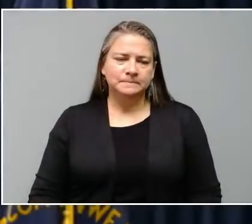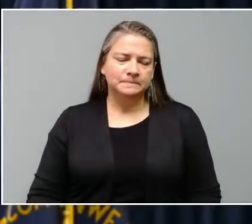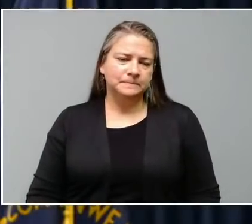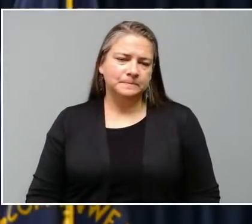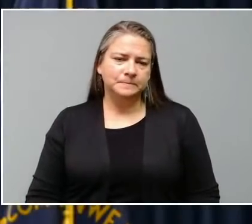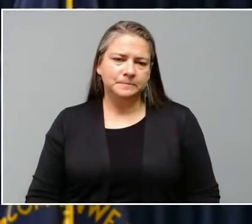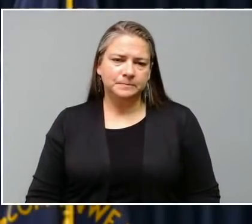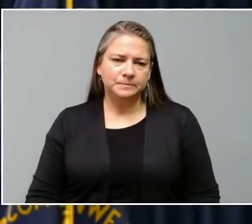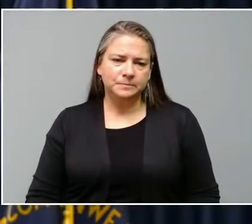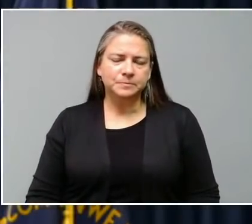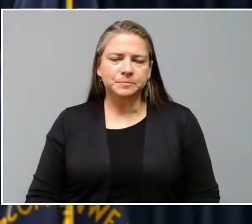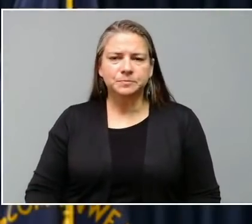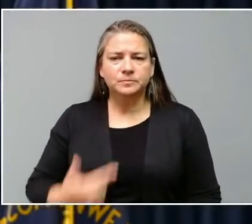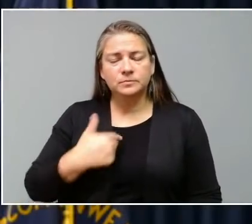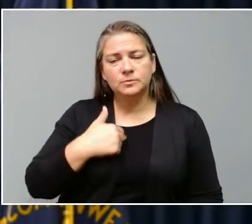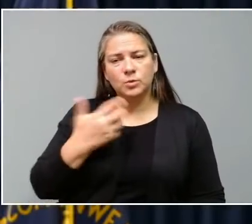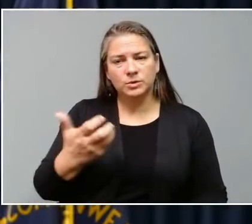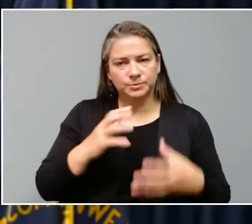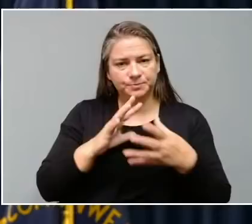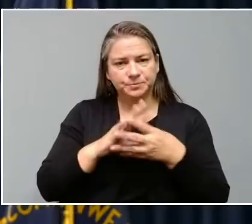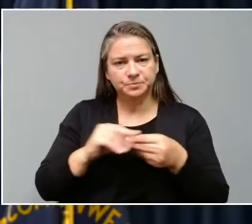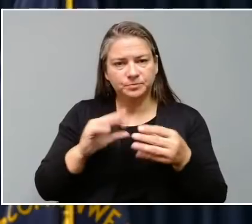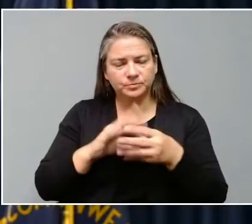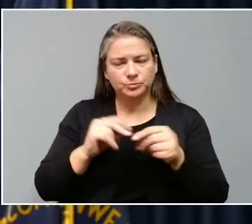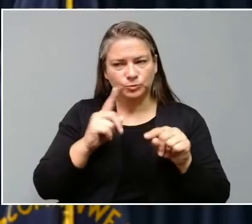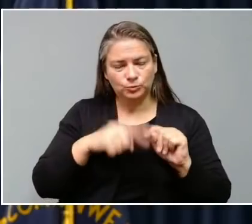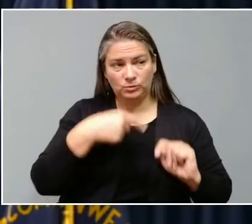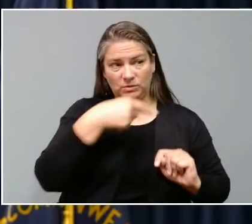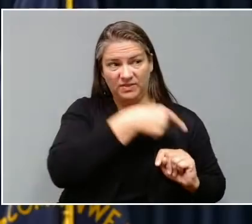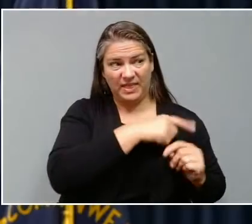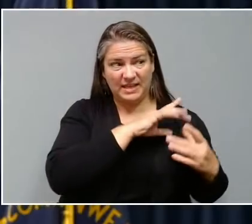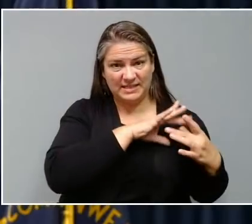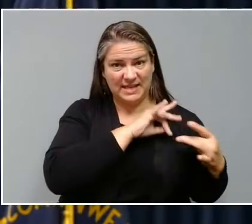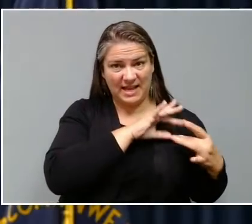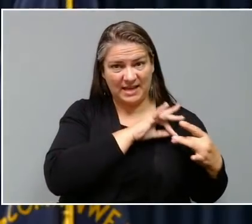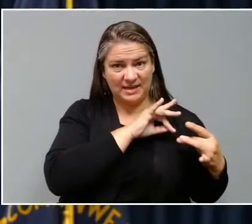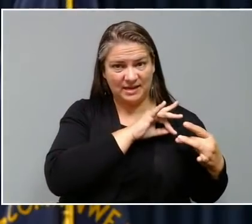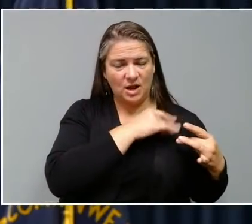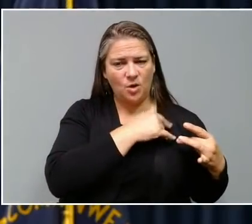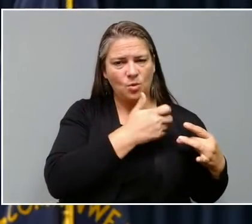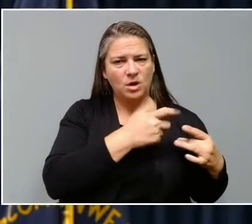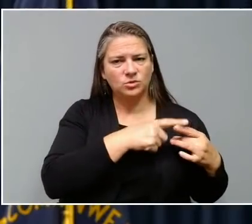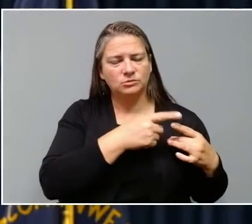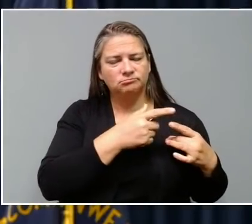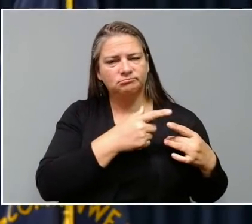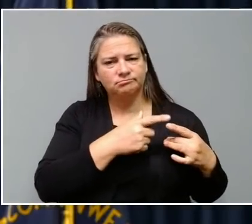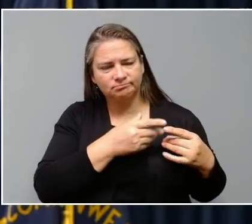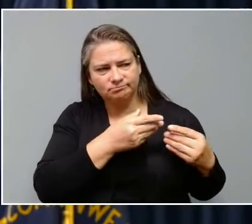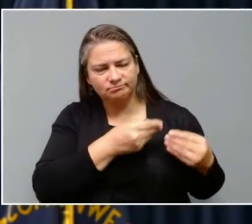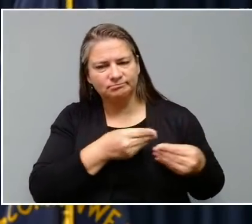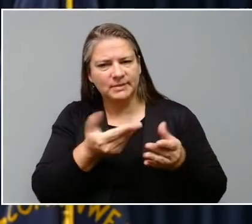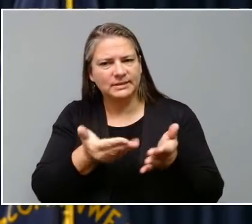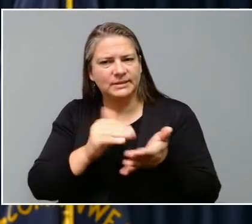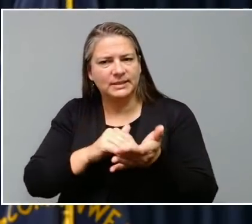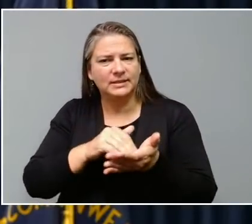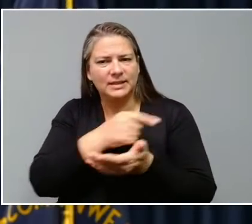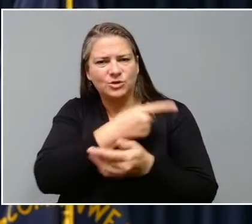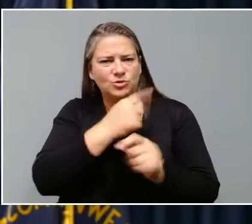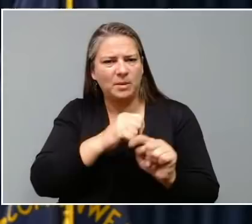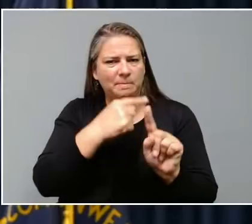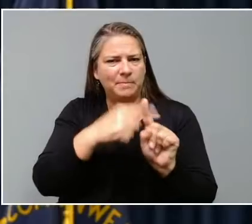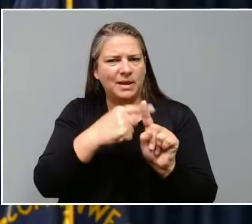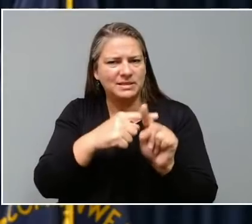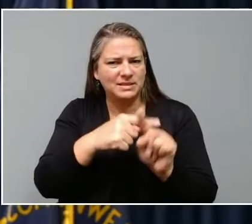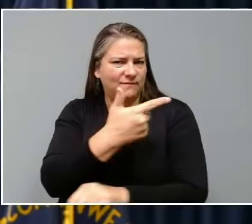I just want to mention a couple things that were said because I think they were trying to present a positive vaccination message, but I hope you caught in the